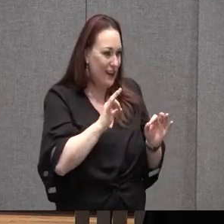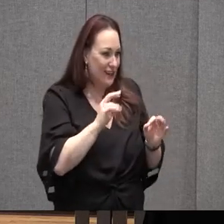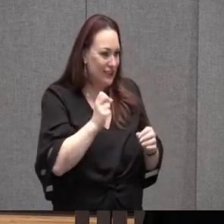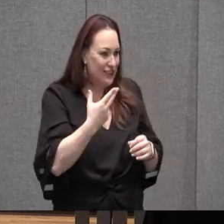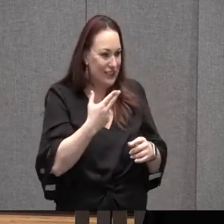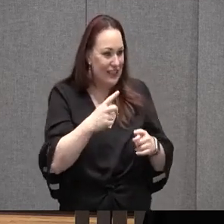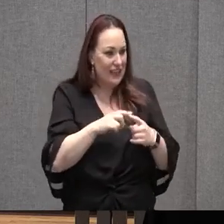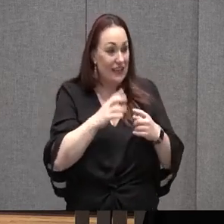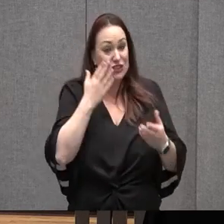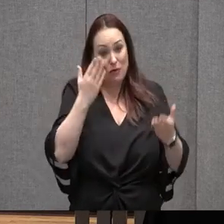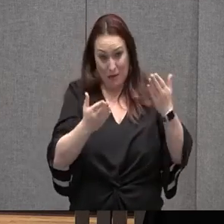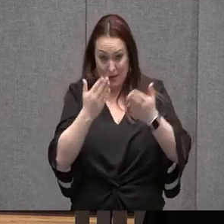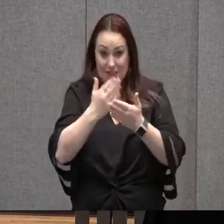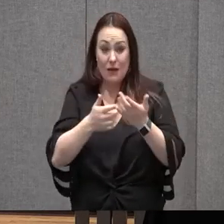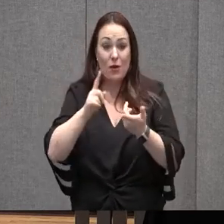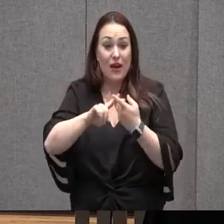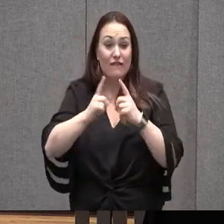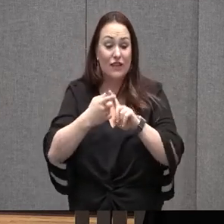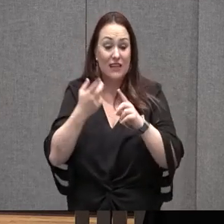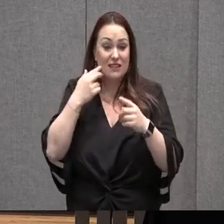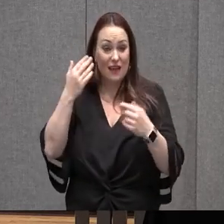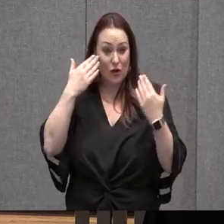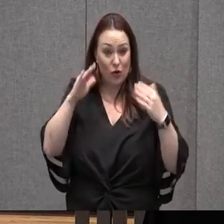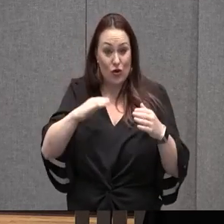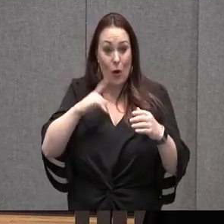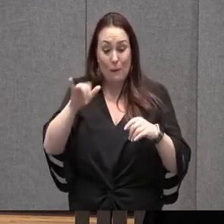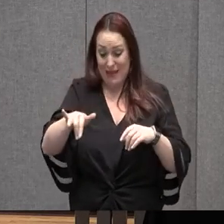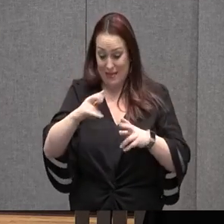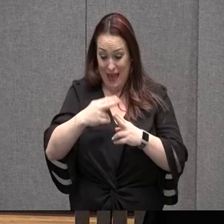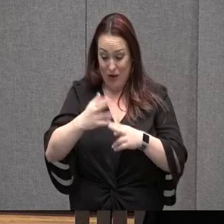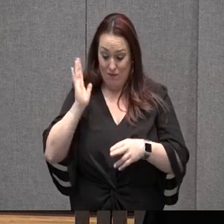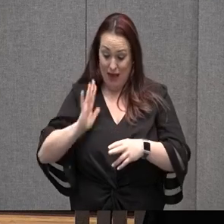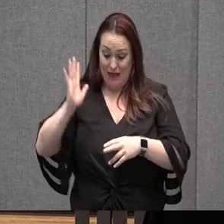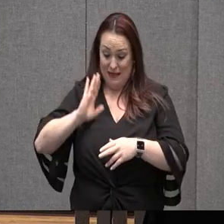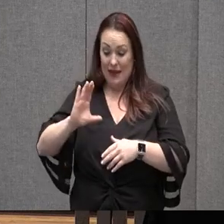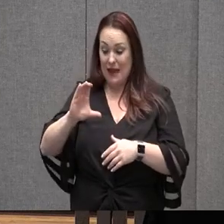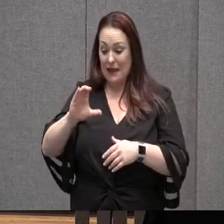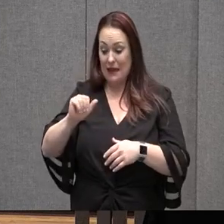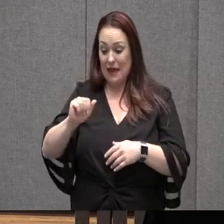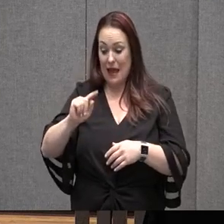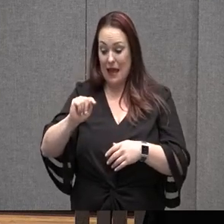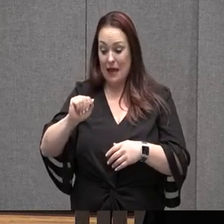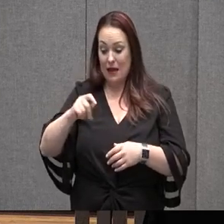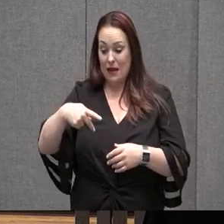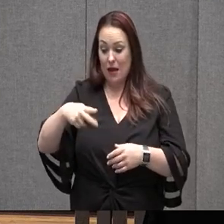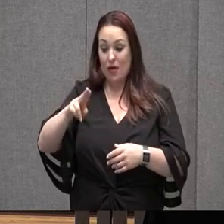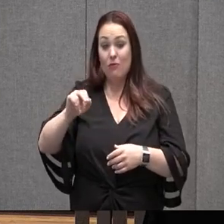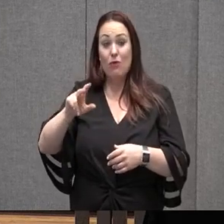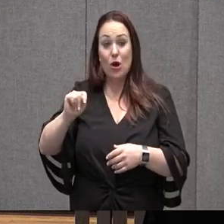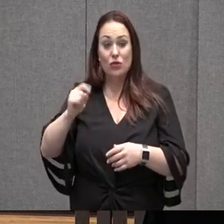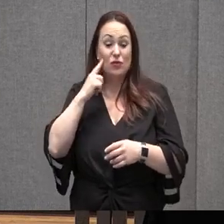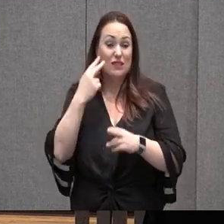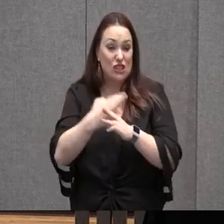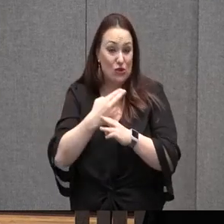So maybe some of our friends don't know, but the catapults were used a lot for war.